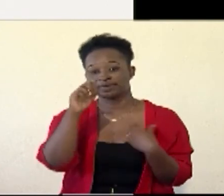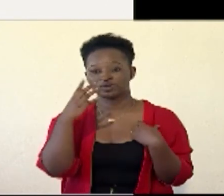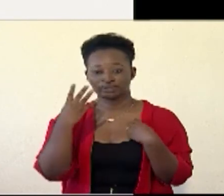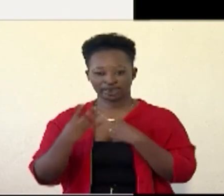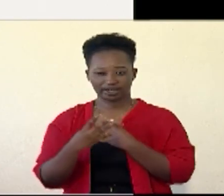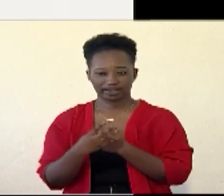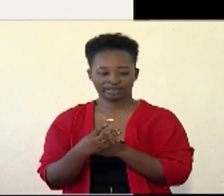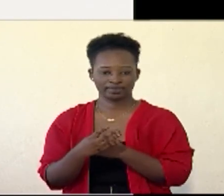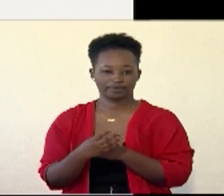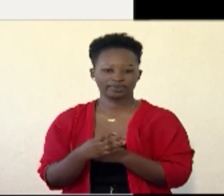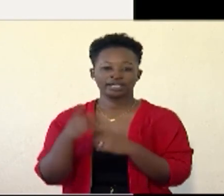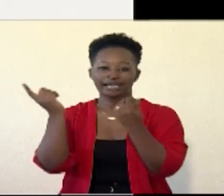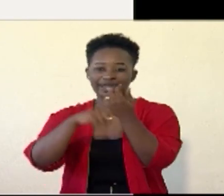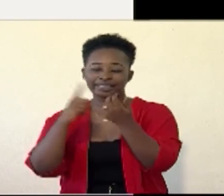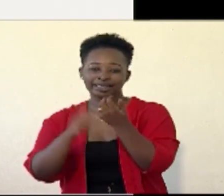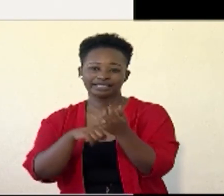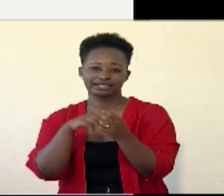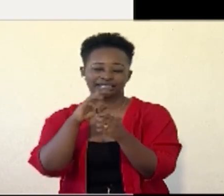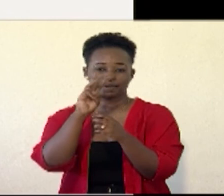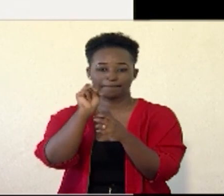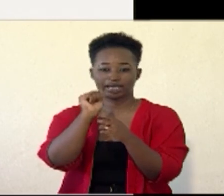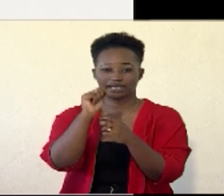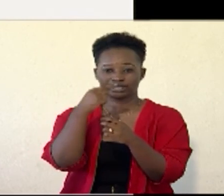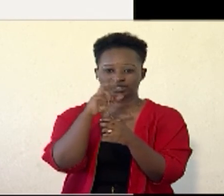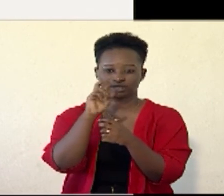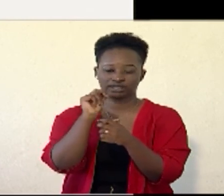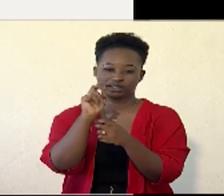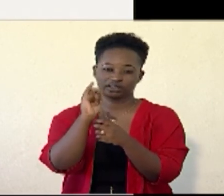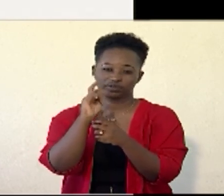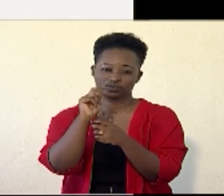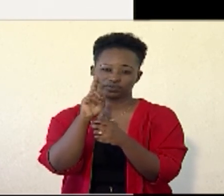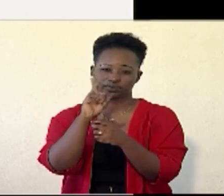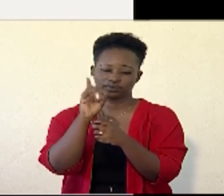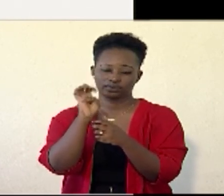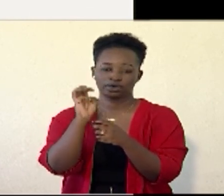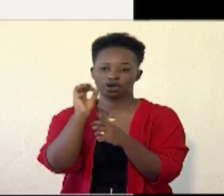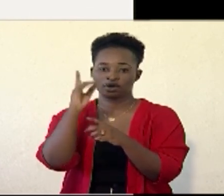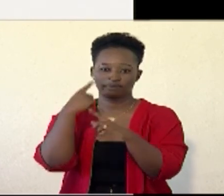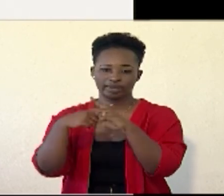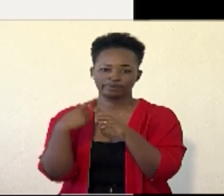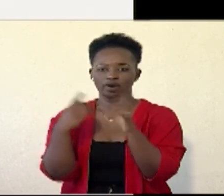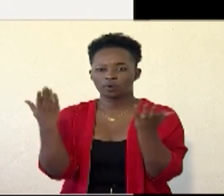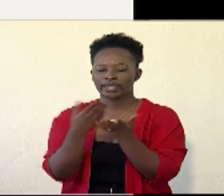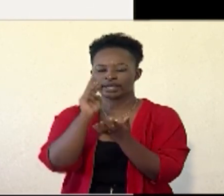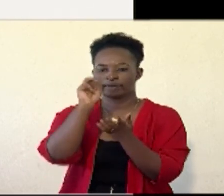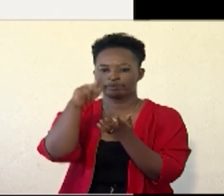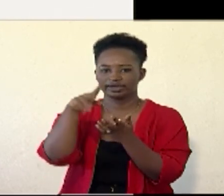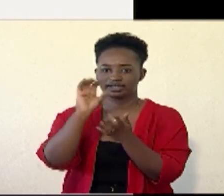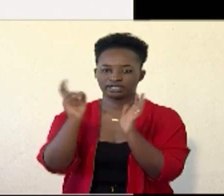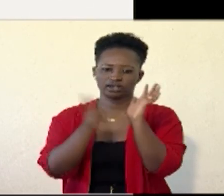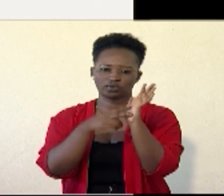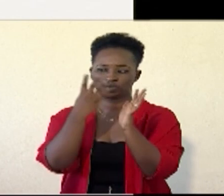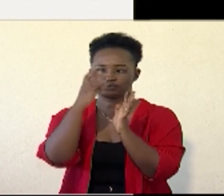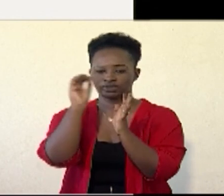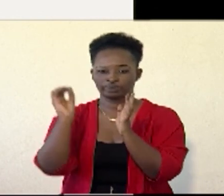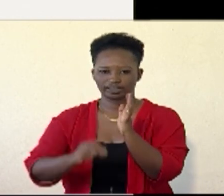question, calculate the magnitude of the multiplier where MPC is 40%. And